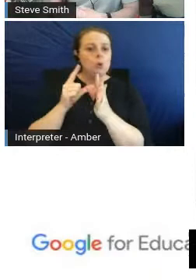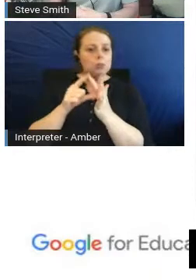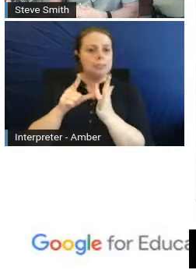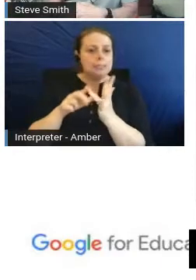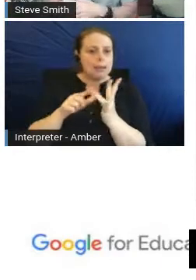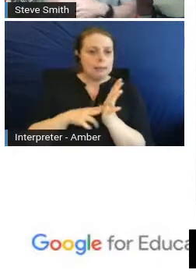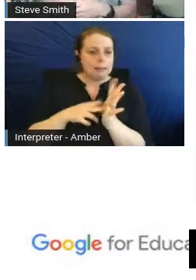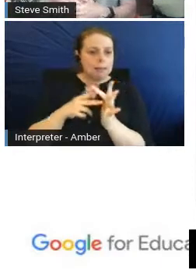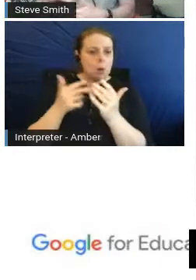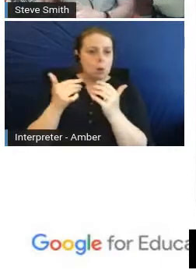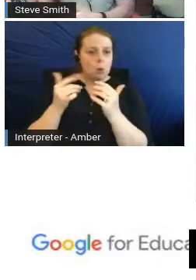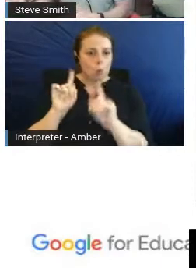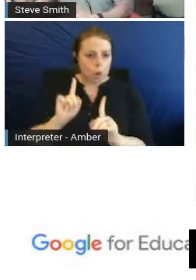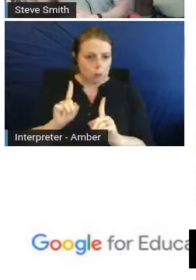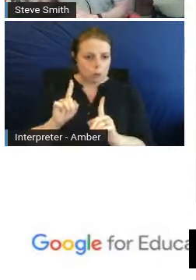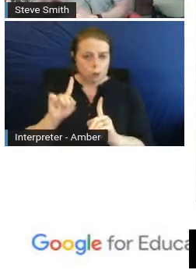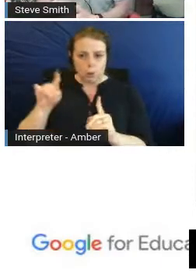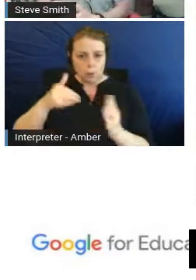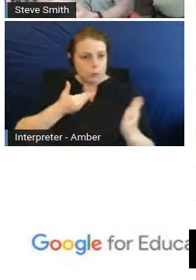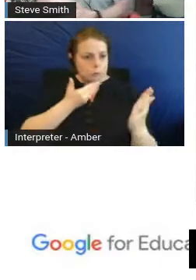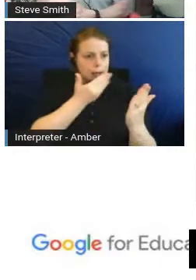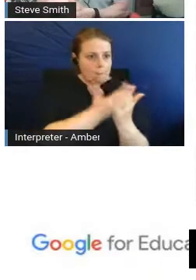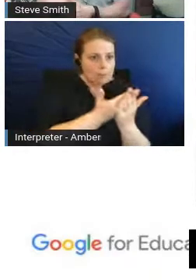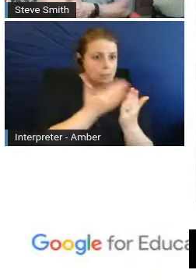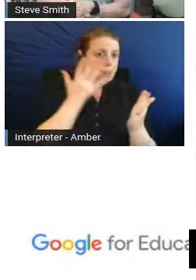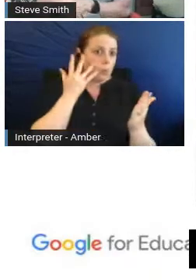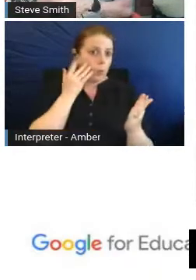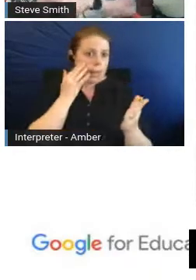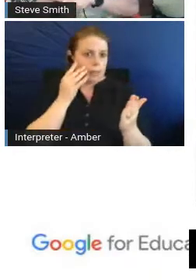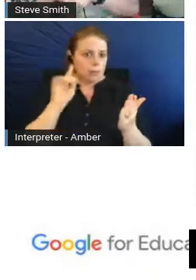when, who has taken something back.